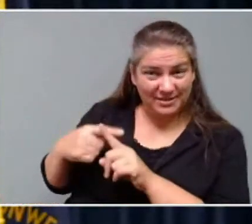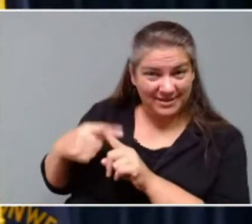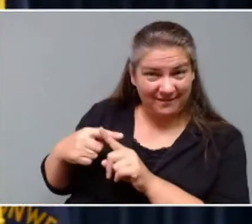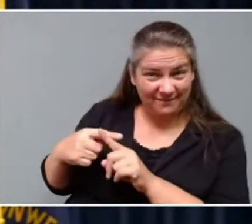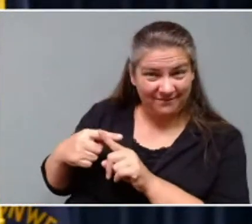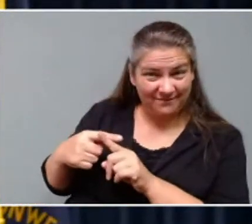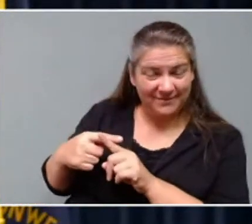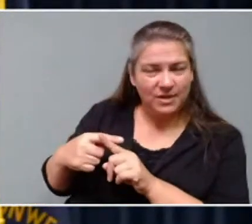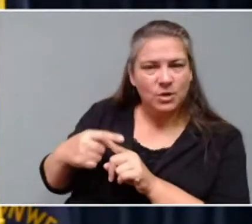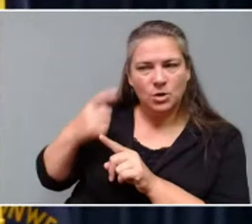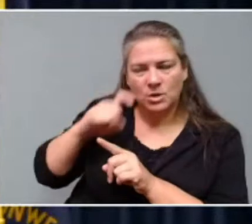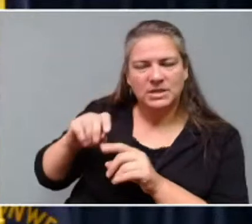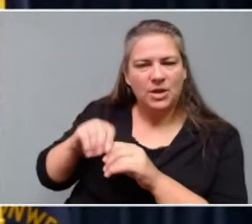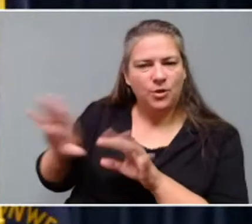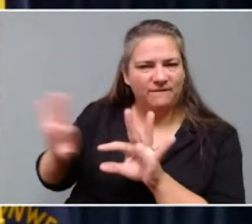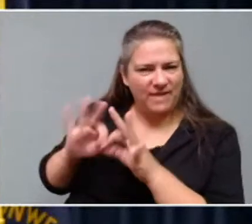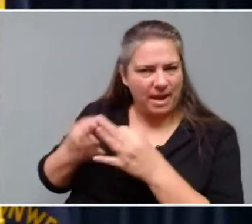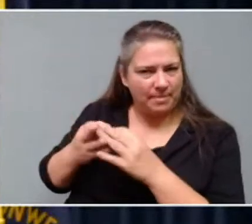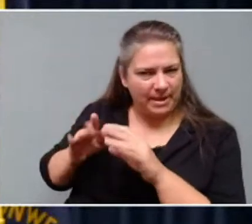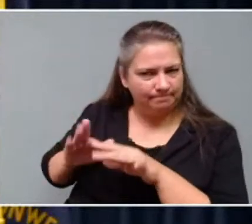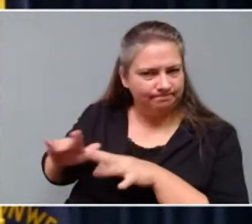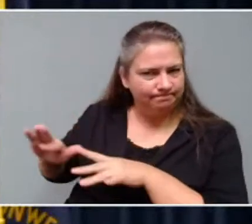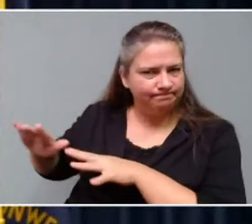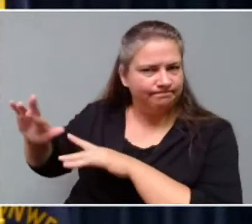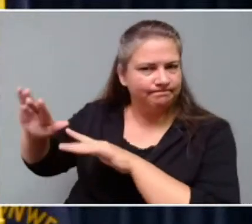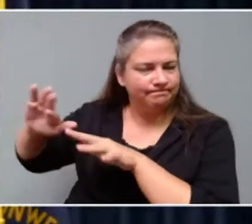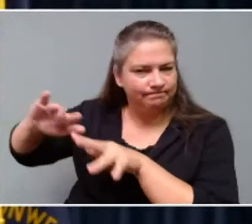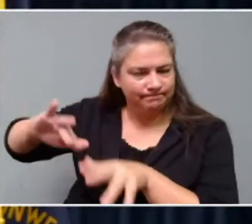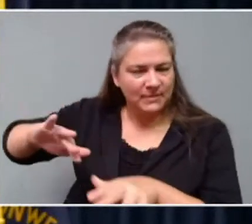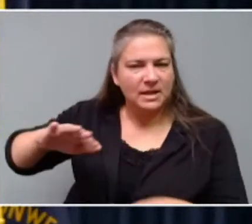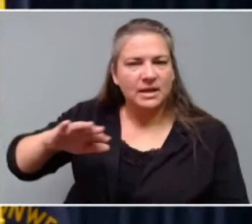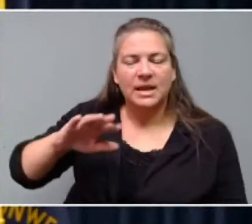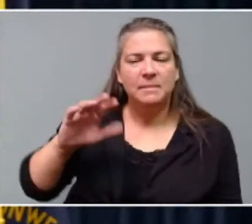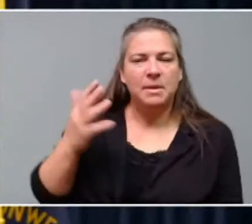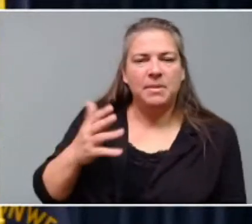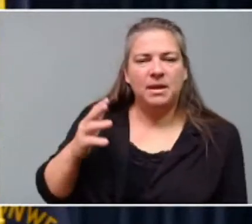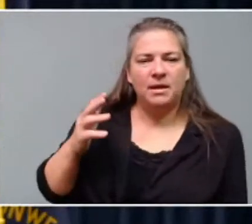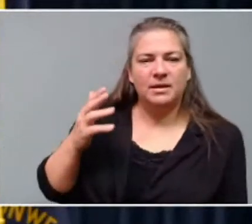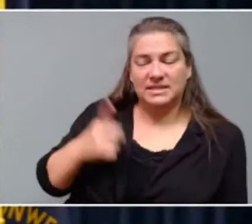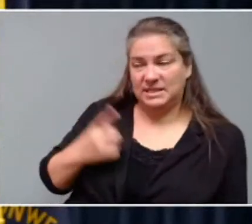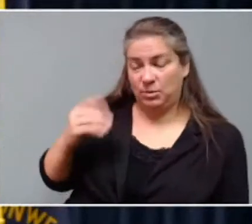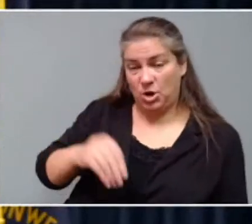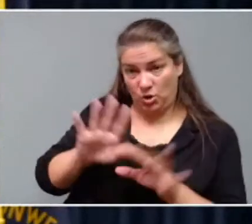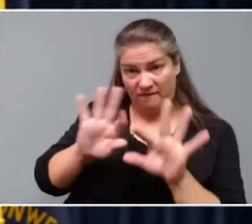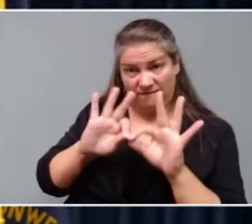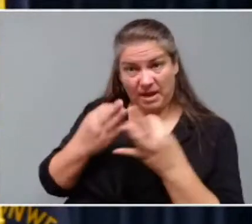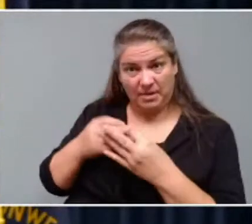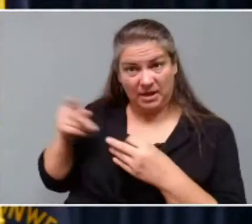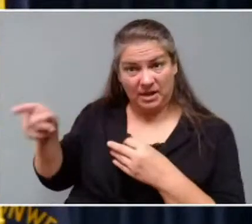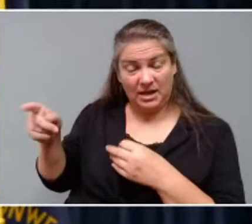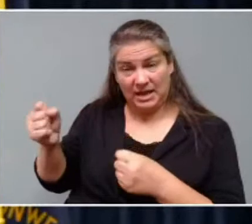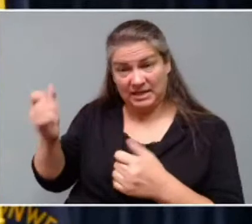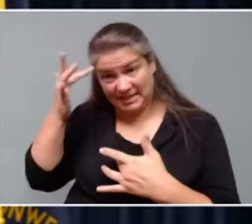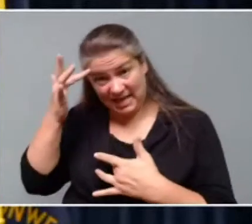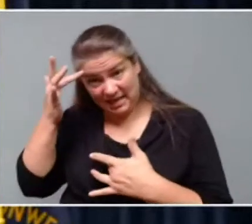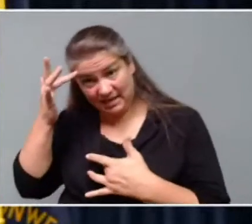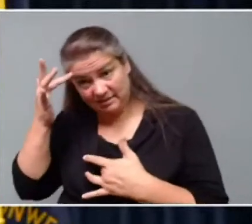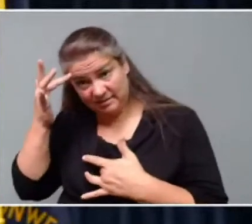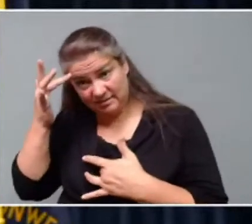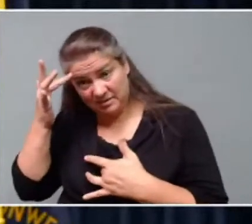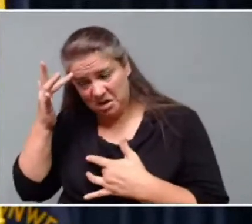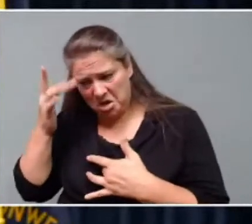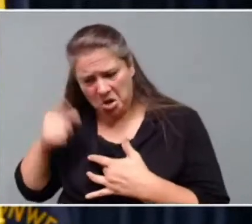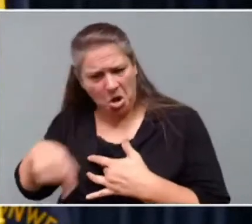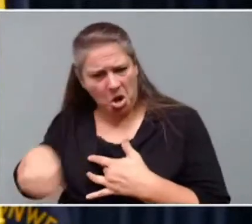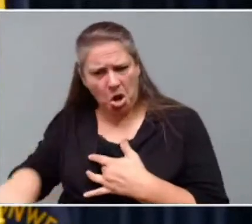families too. Originally, even in Alpha, somebody in your family would come down with it, right? And nobody else would have it.